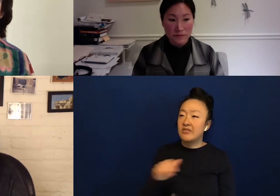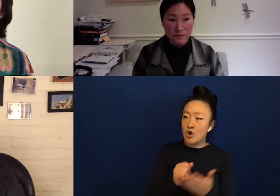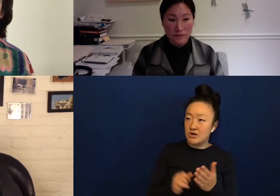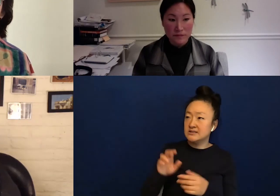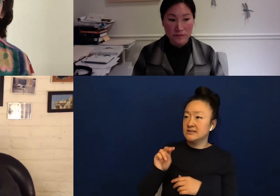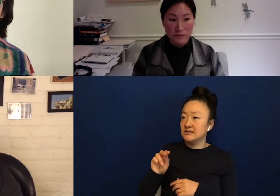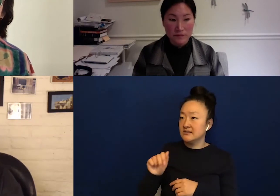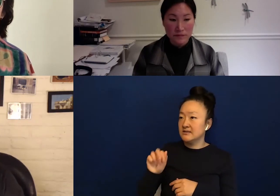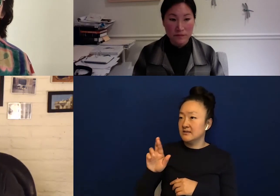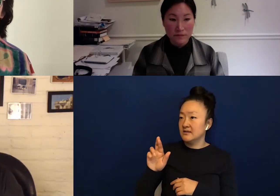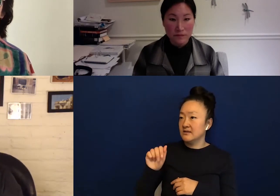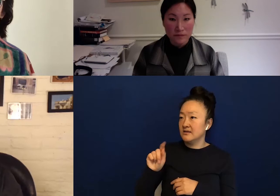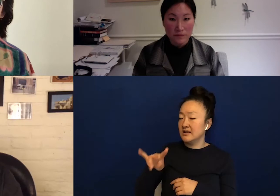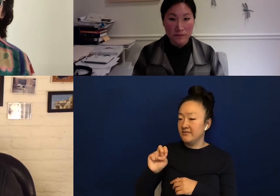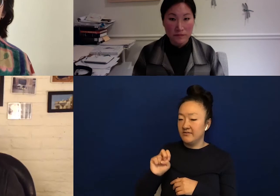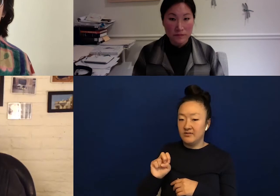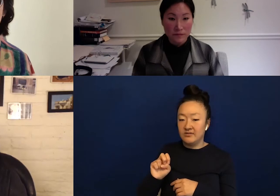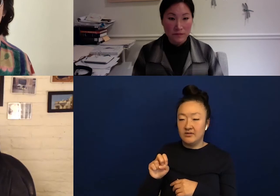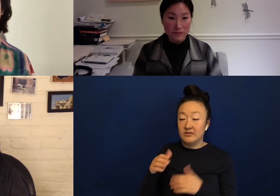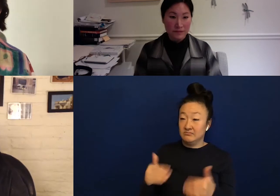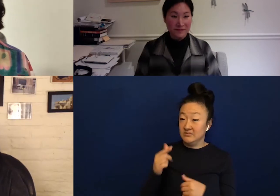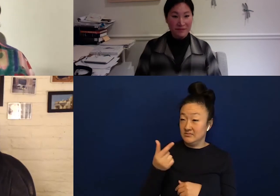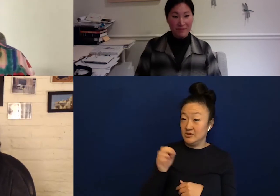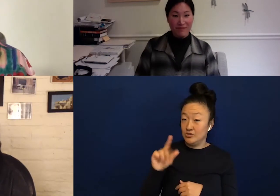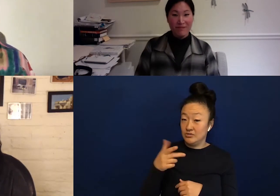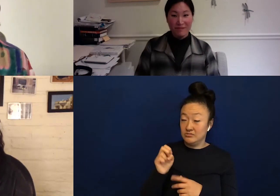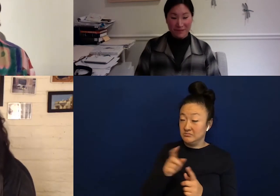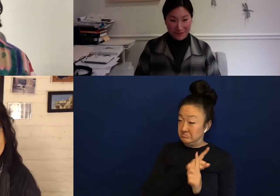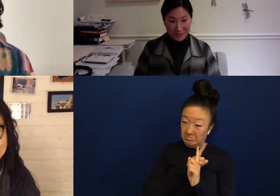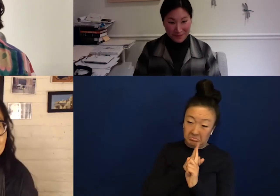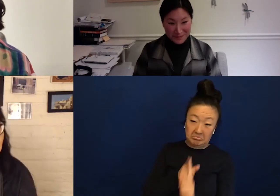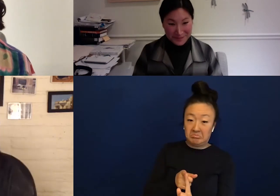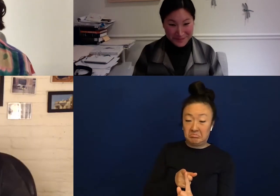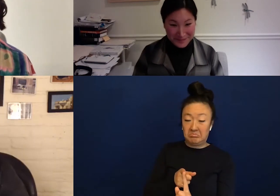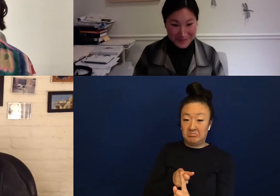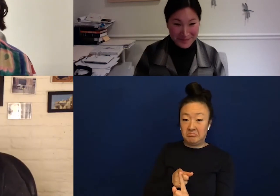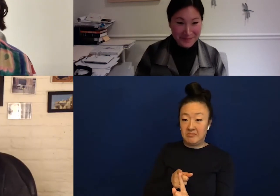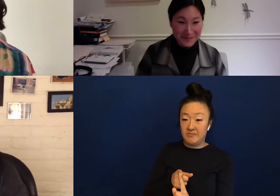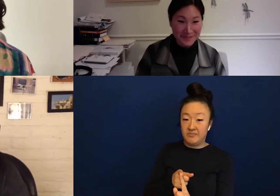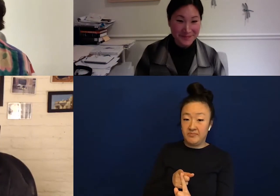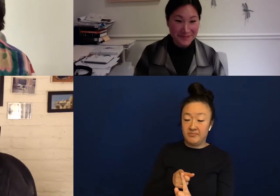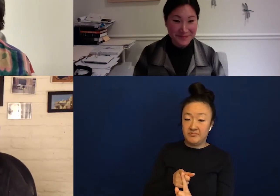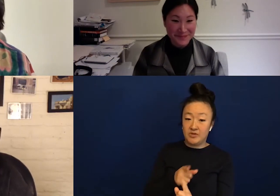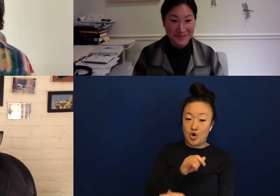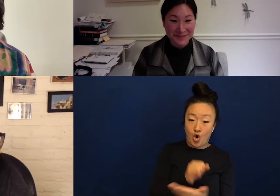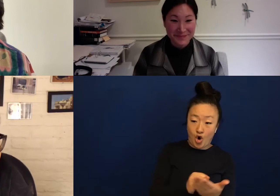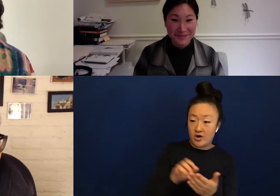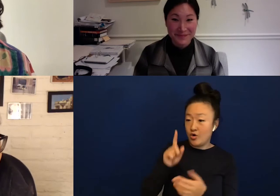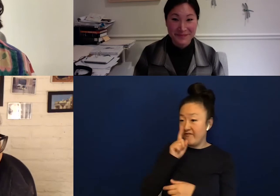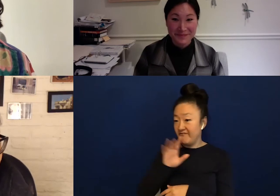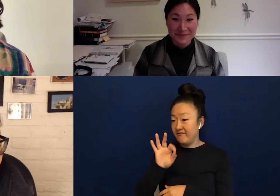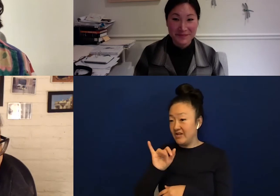Wow, George is going right into the pit of the autofiction question. Let's see, how should I answer